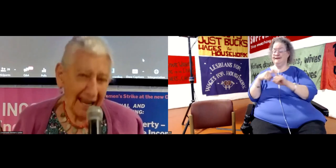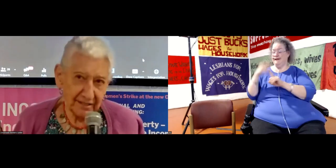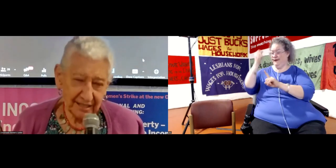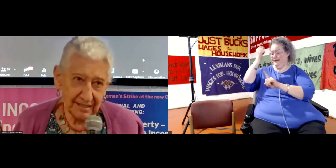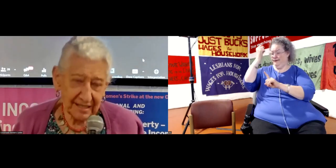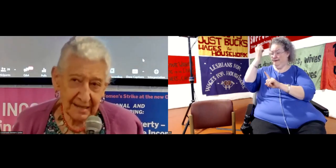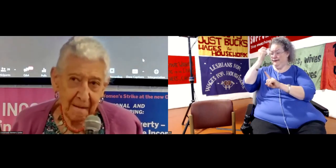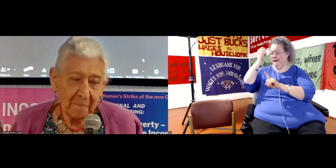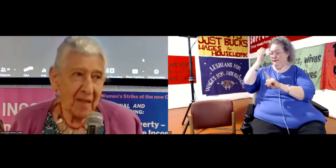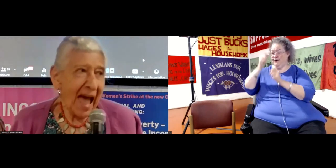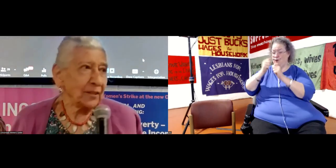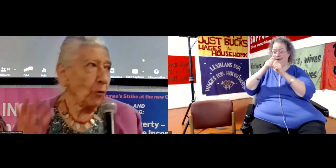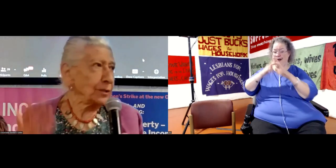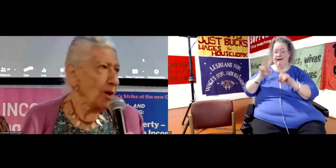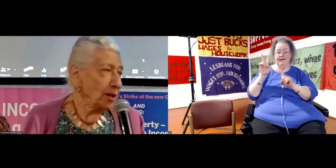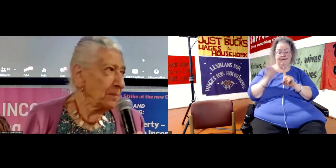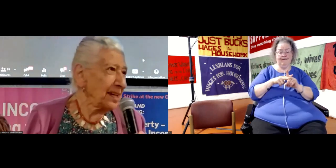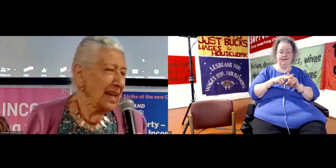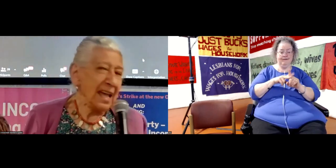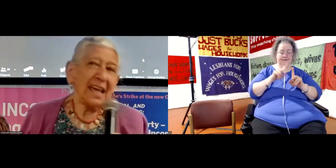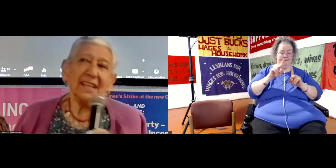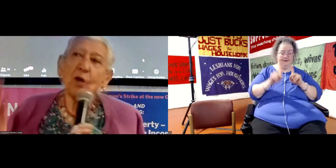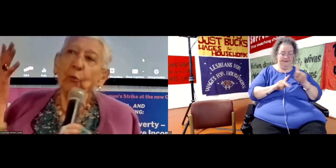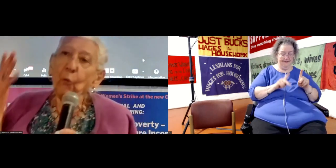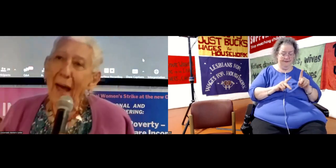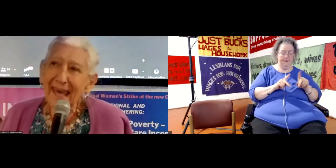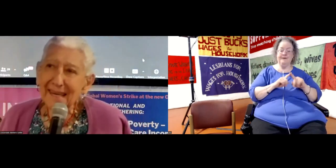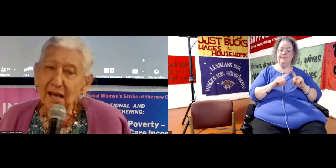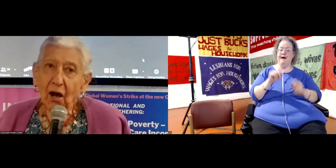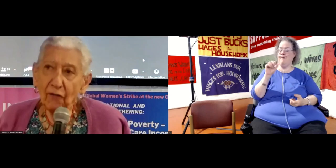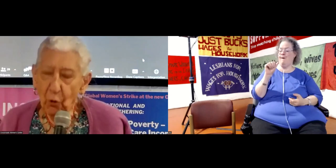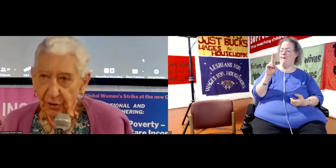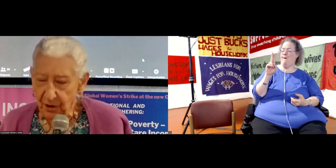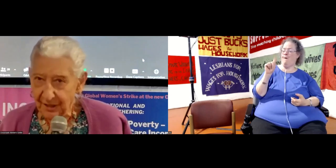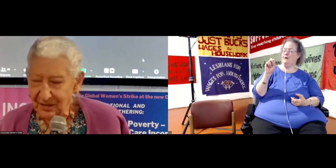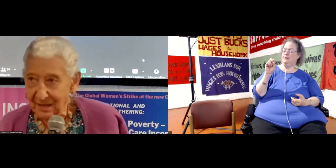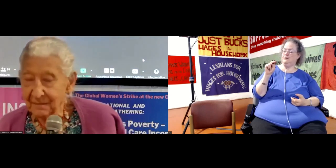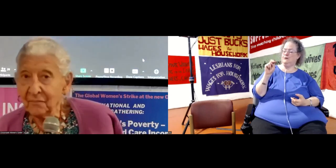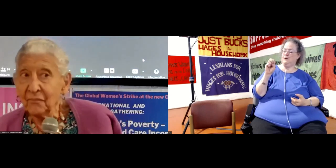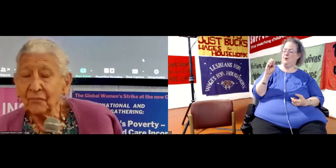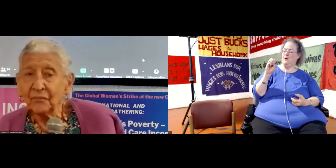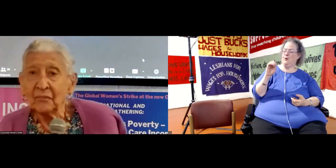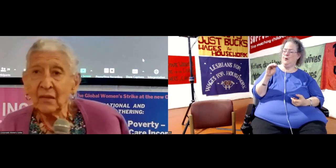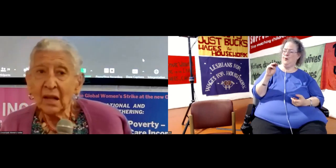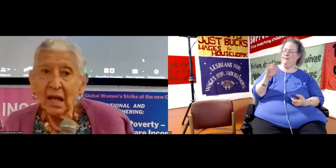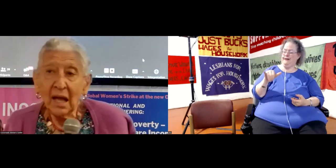a practice? And autonomy is a way of organizing.